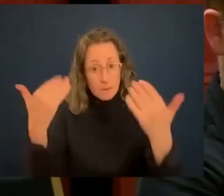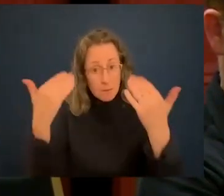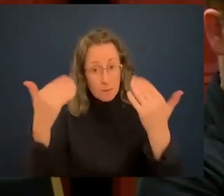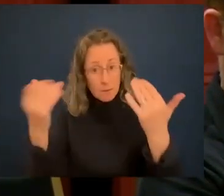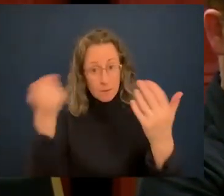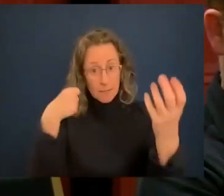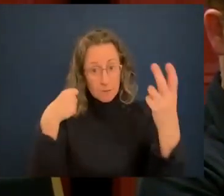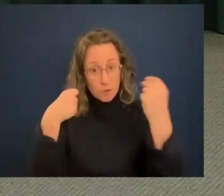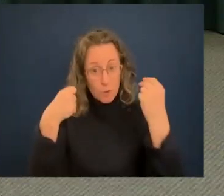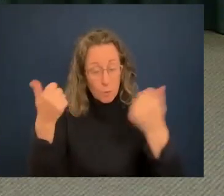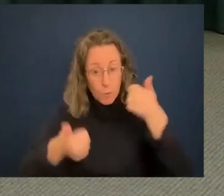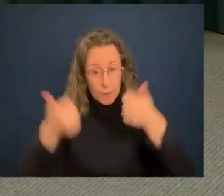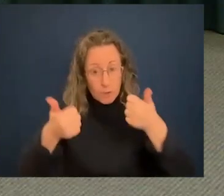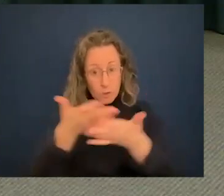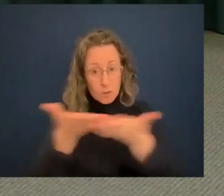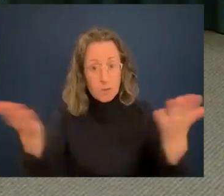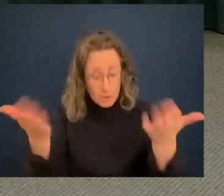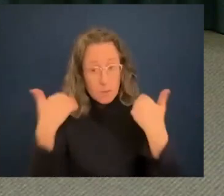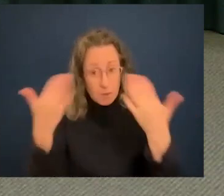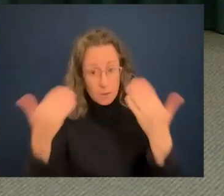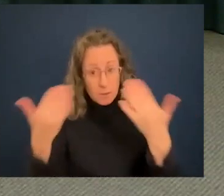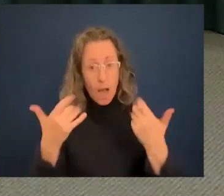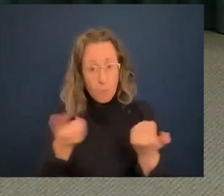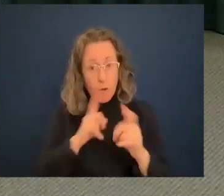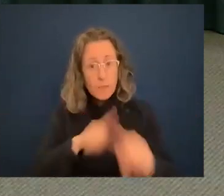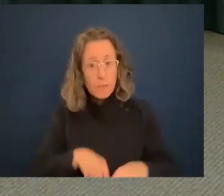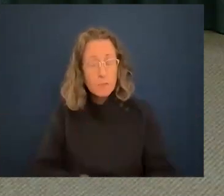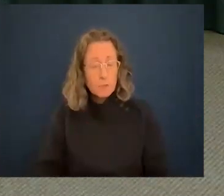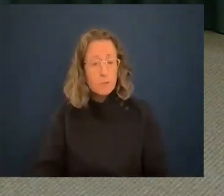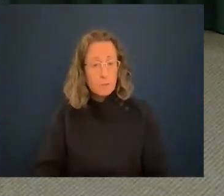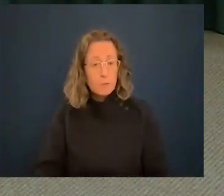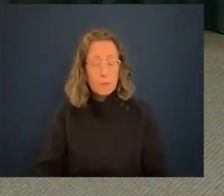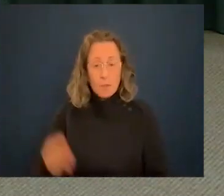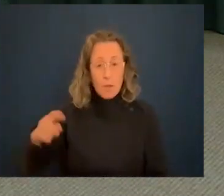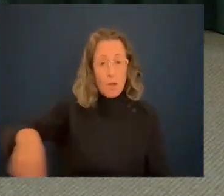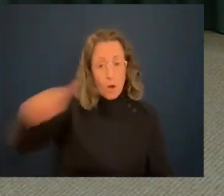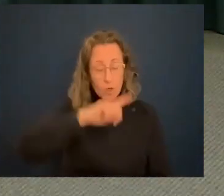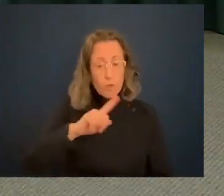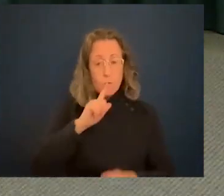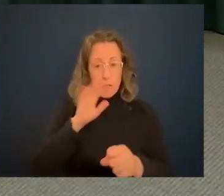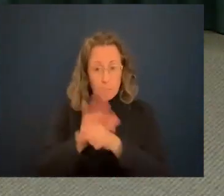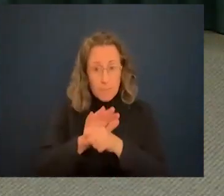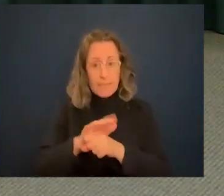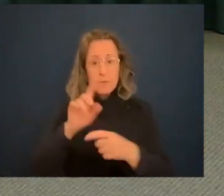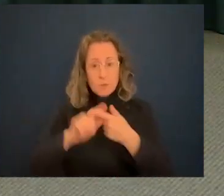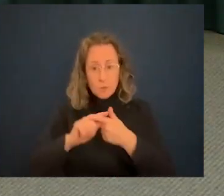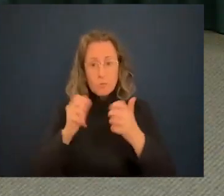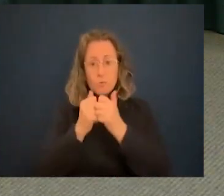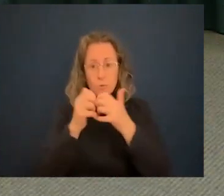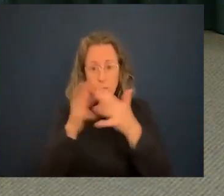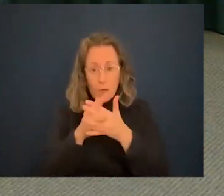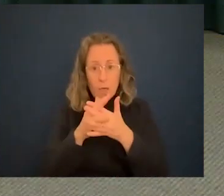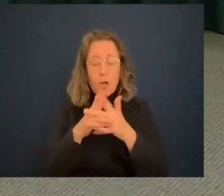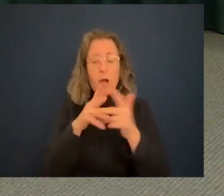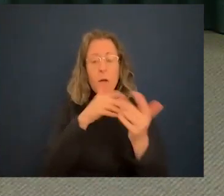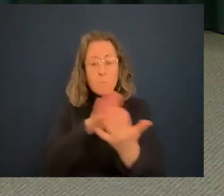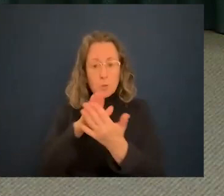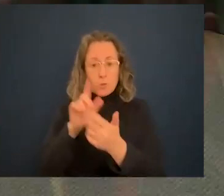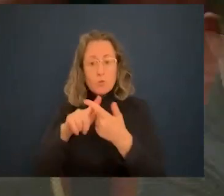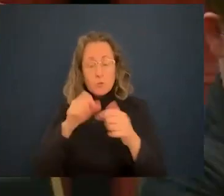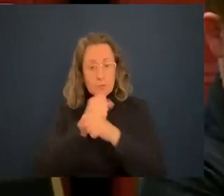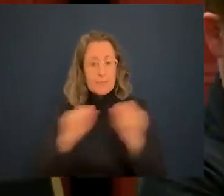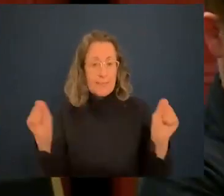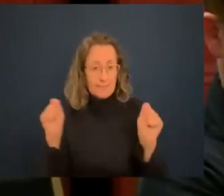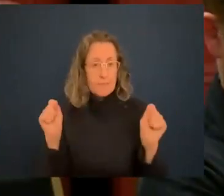because that's a real question are you committed to creating safety in our town okay